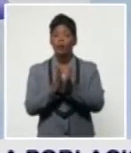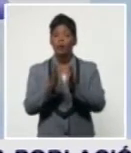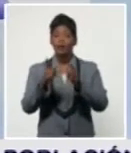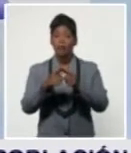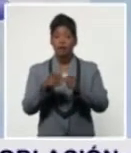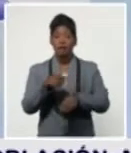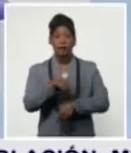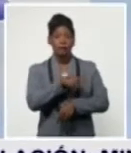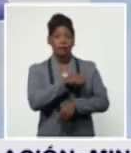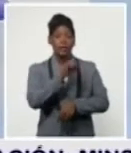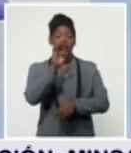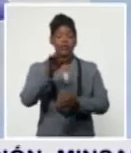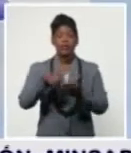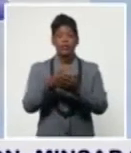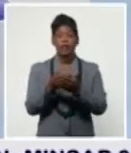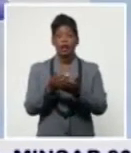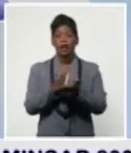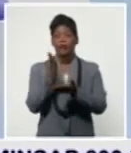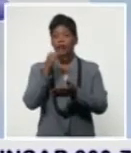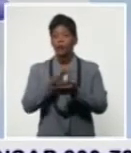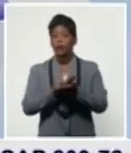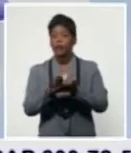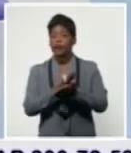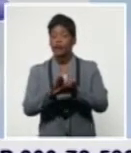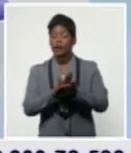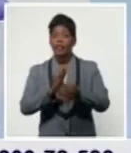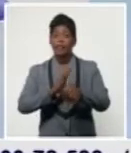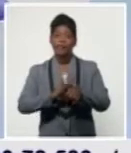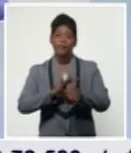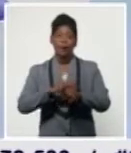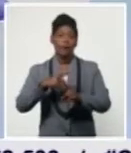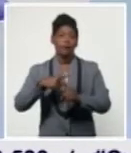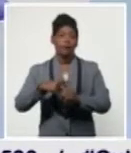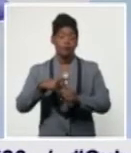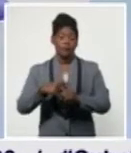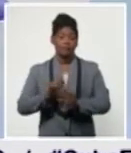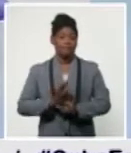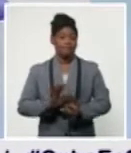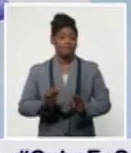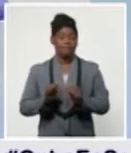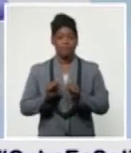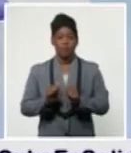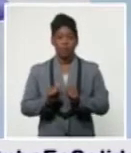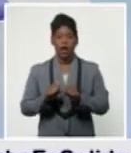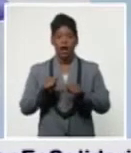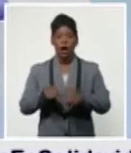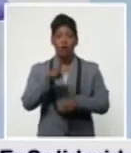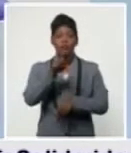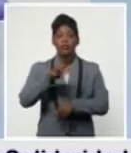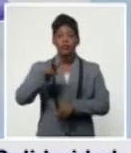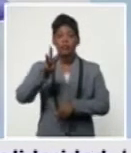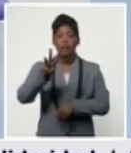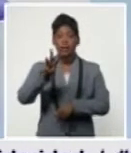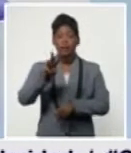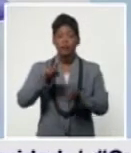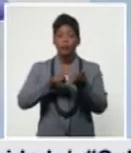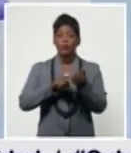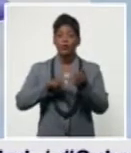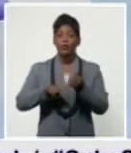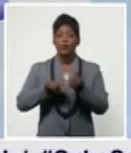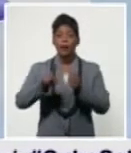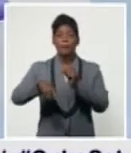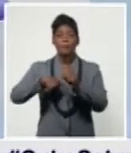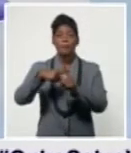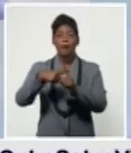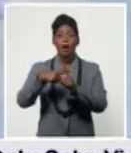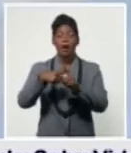now joining the rest of the provinces that have not reported cases for the last for more than